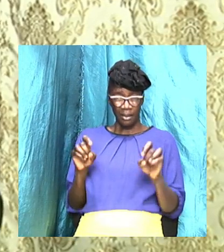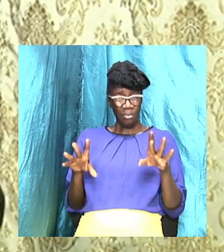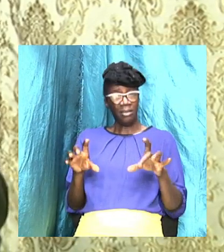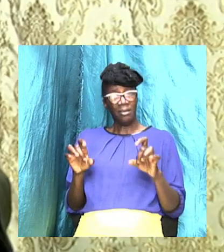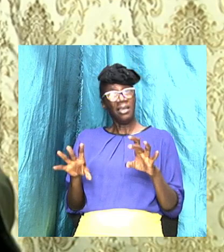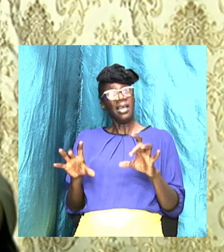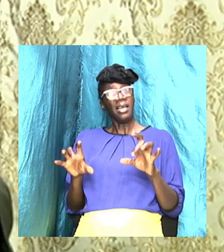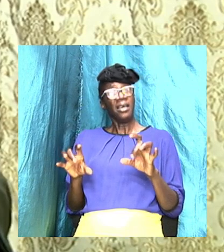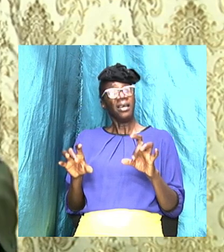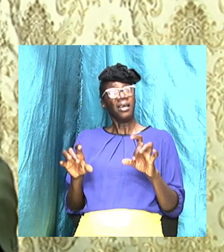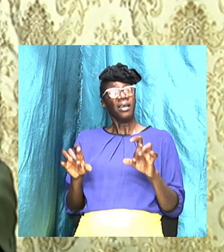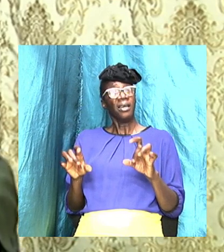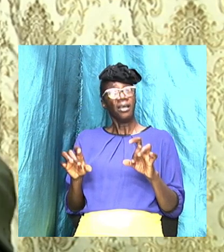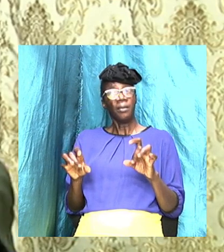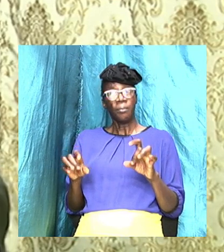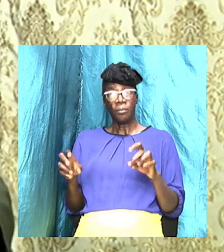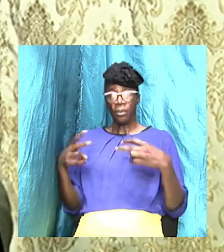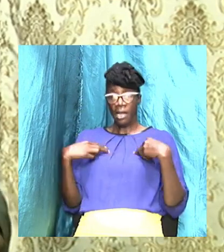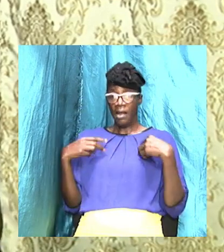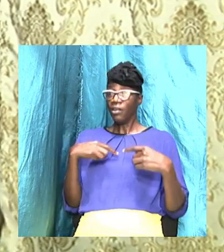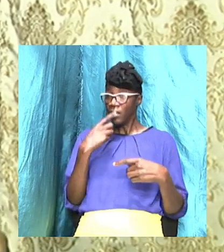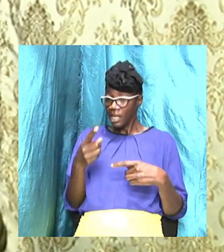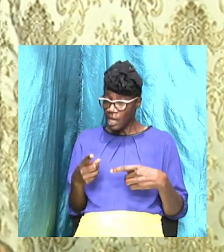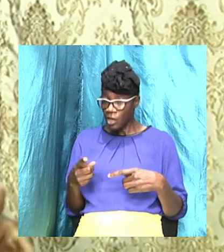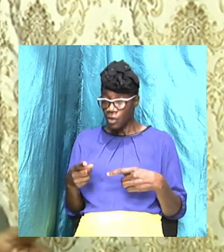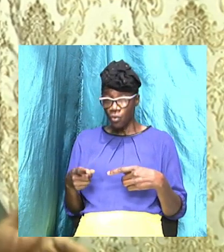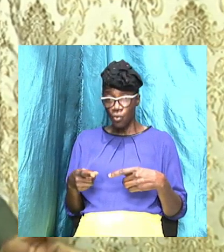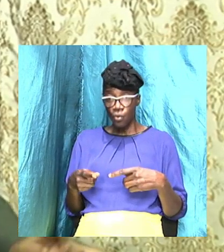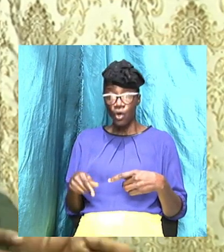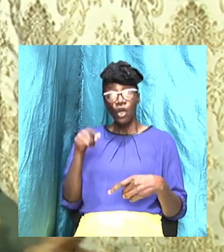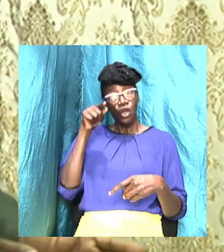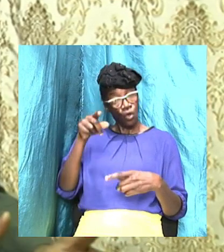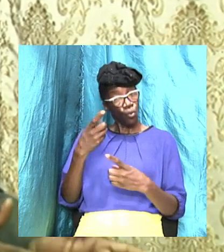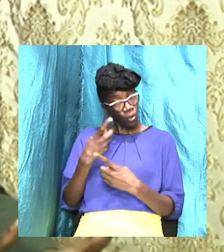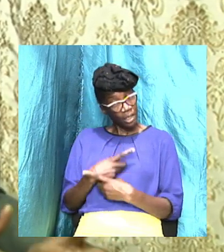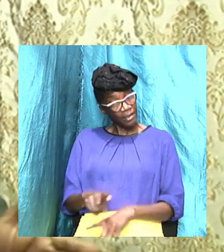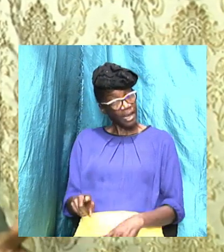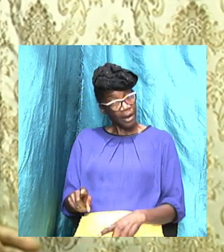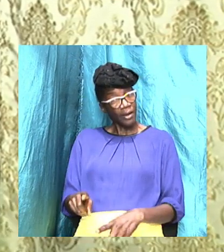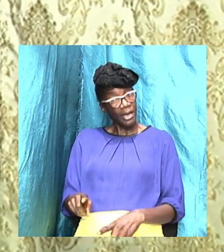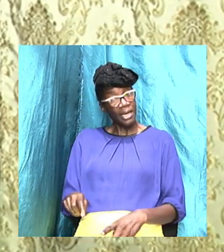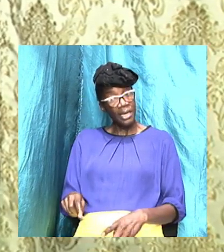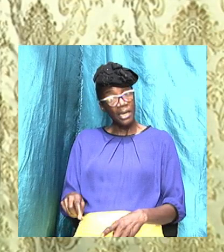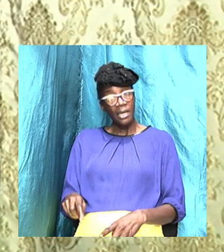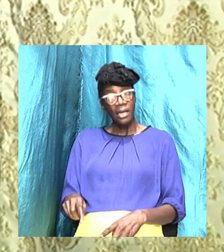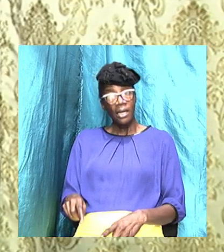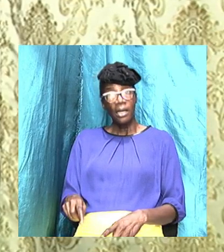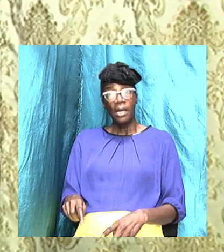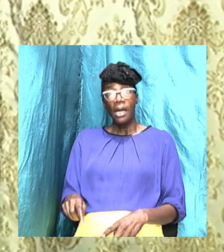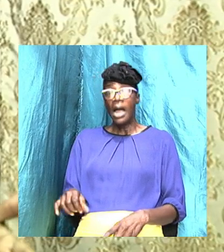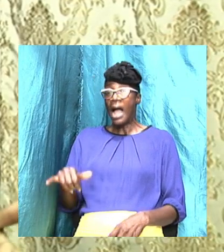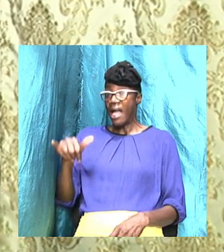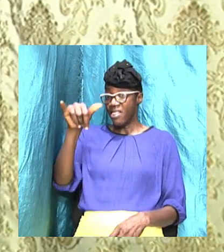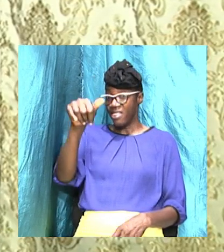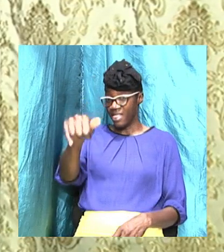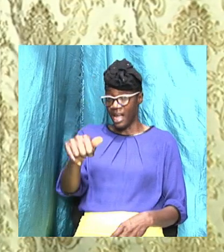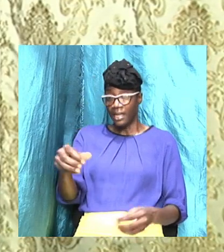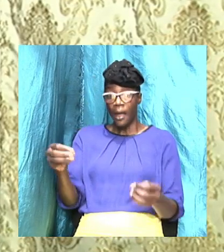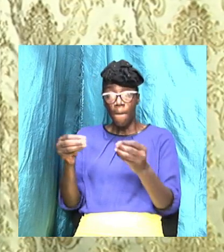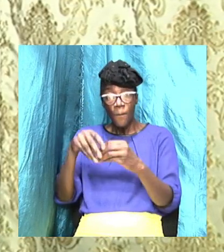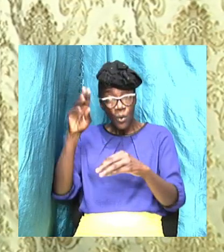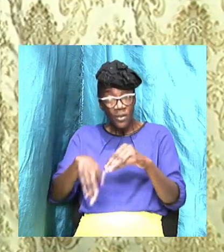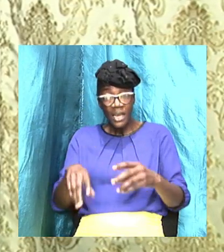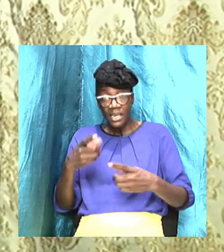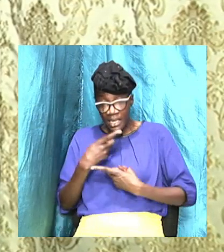toe. I have to tell you as it is, you are now desiring that thing more than how you desire God. And that's just the way it is.